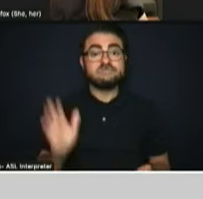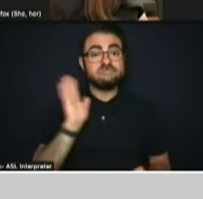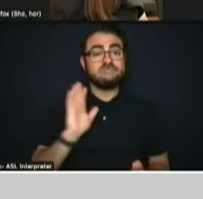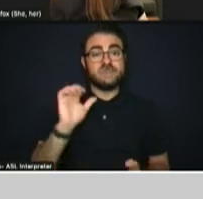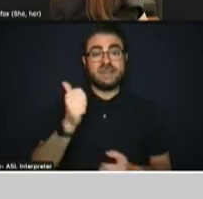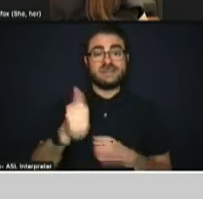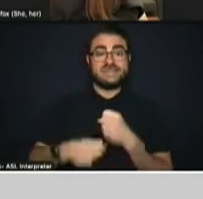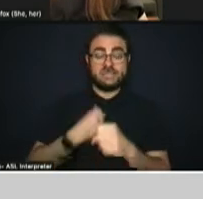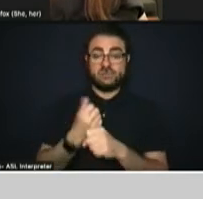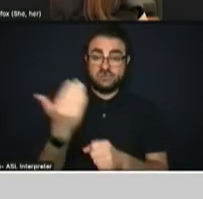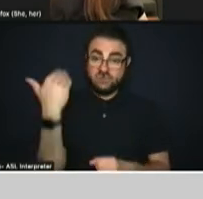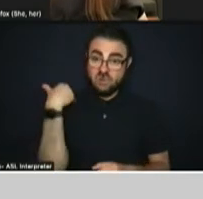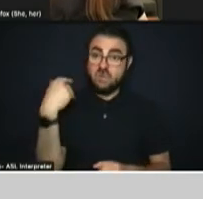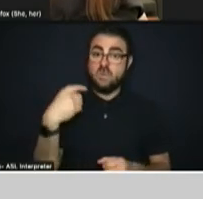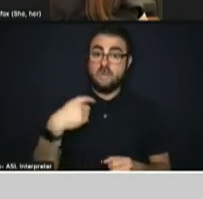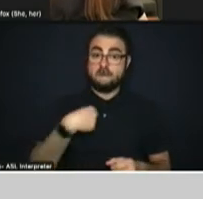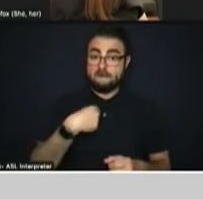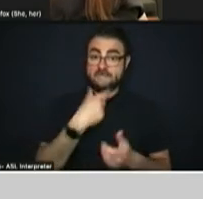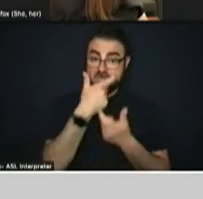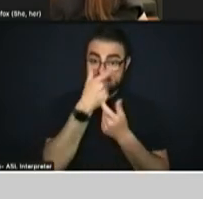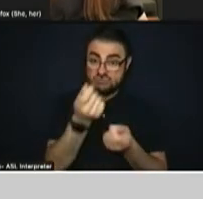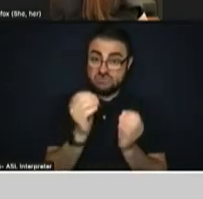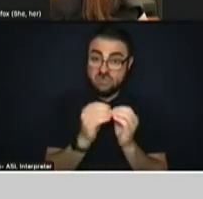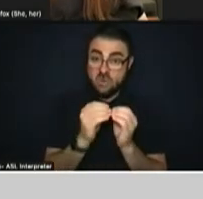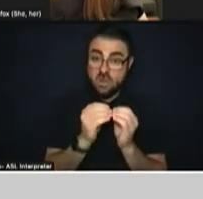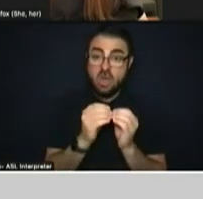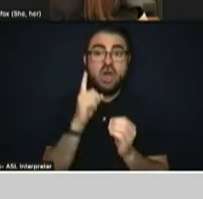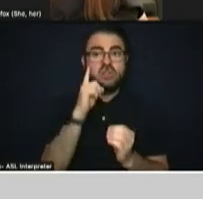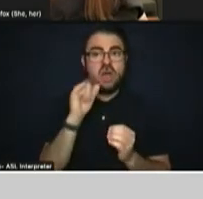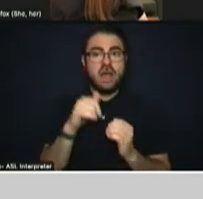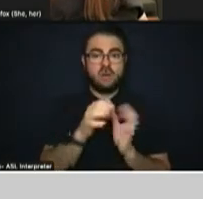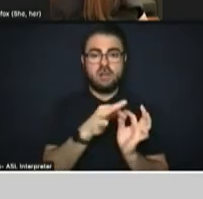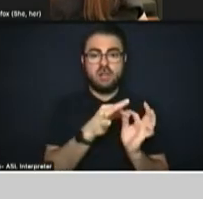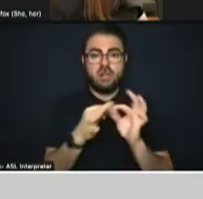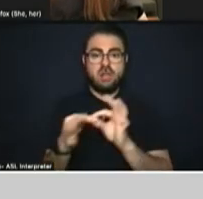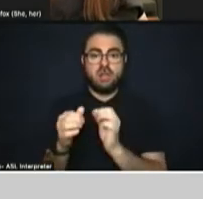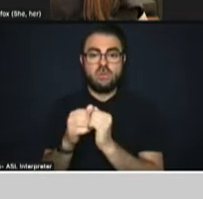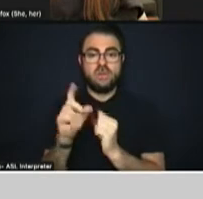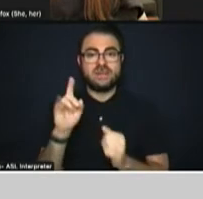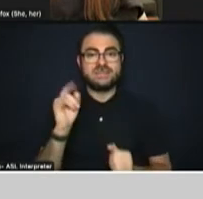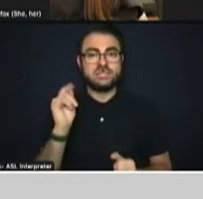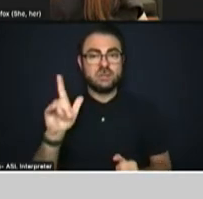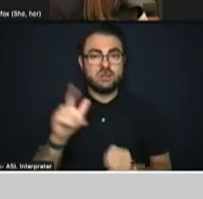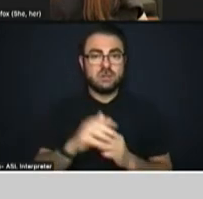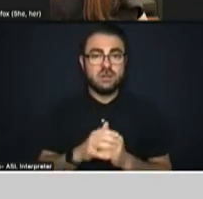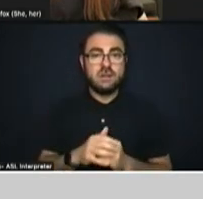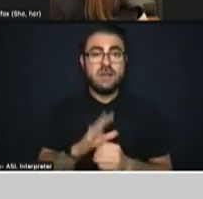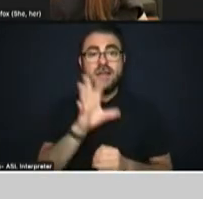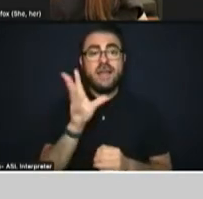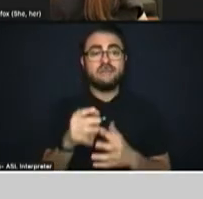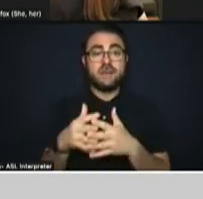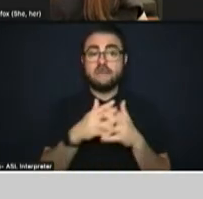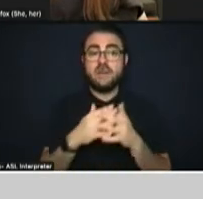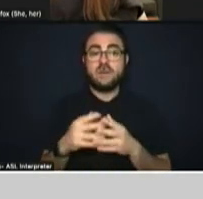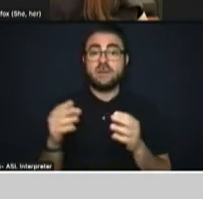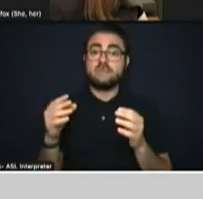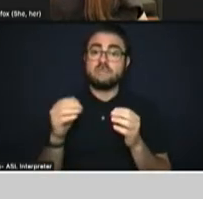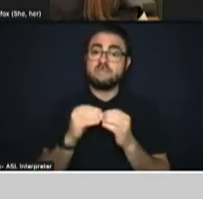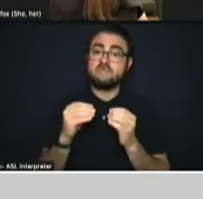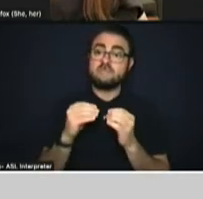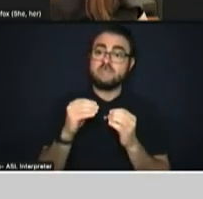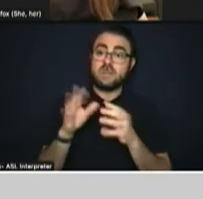stuff, I found that that was helpful to close the digital divide. African-American communities were more inclined sometimes to use the 1-800 phone